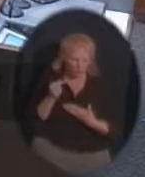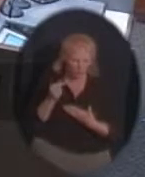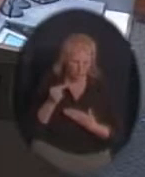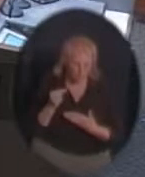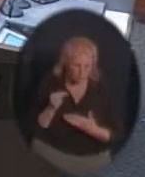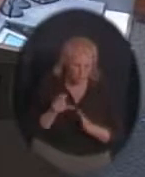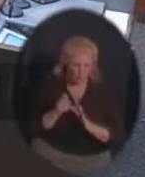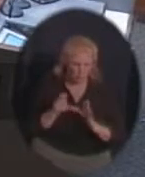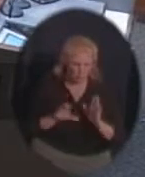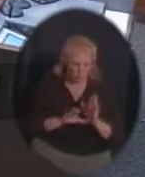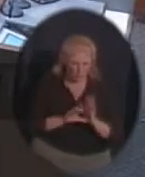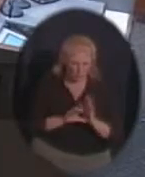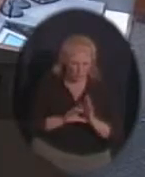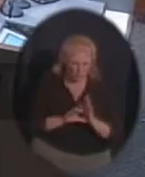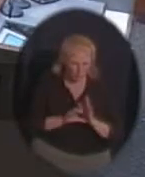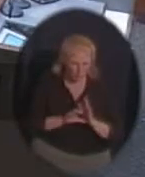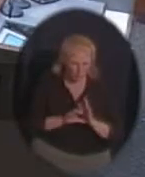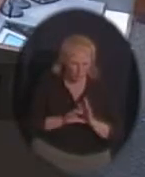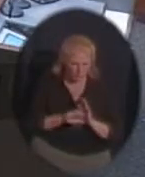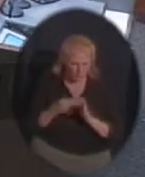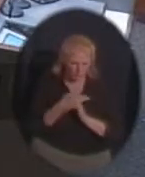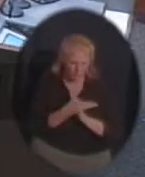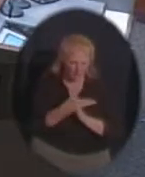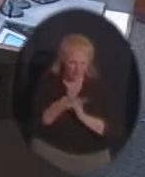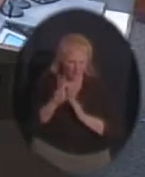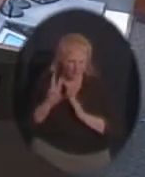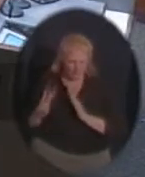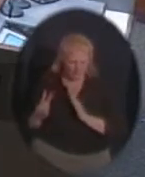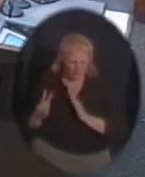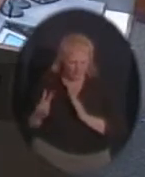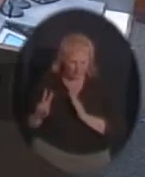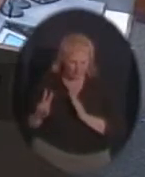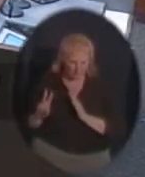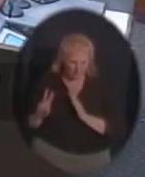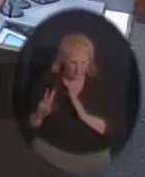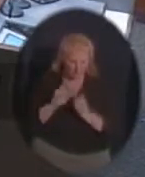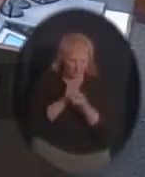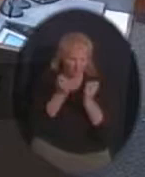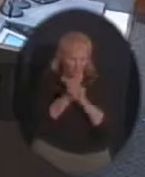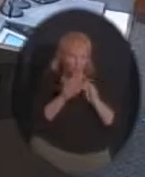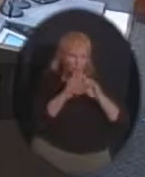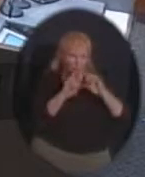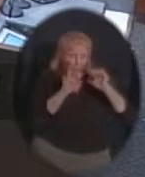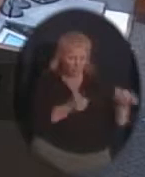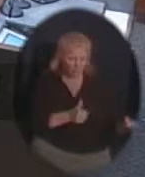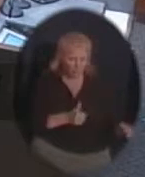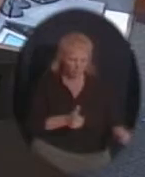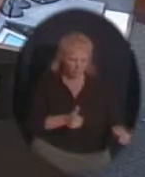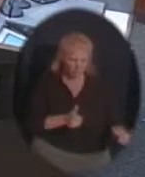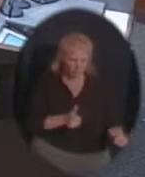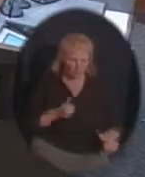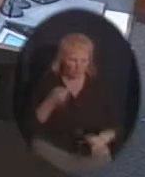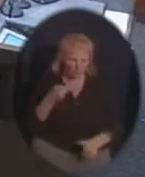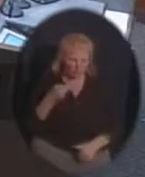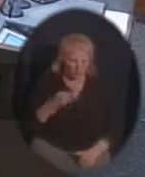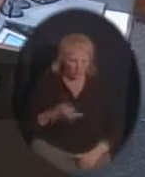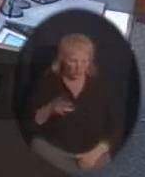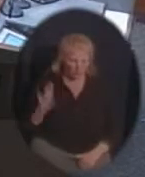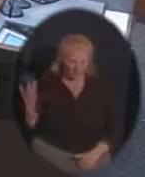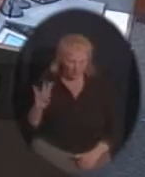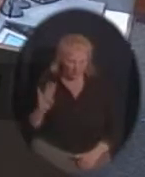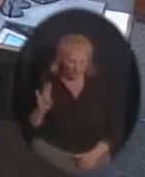discussion around H6 change orders, and H7A benefit district. Some